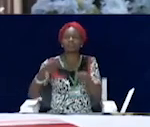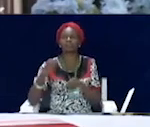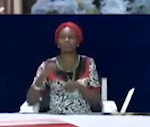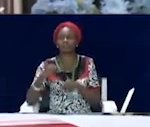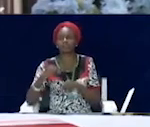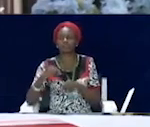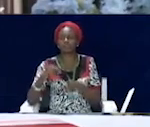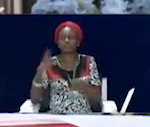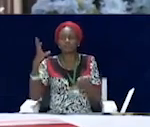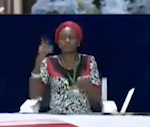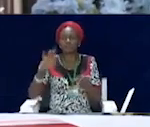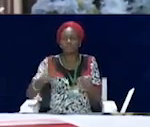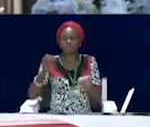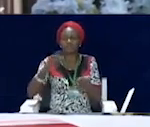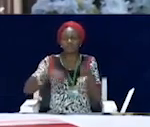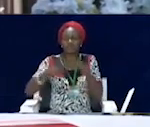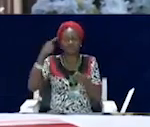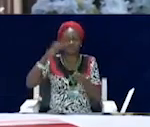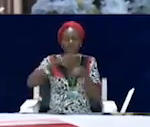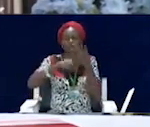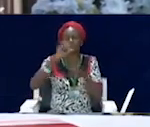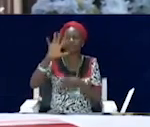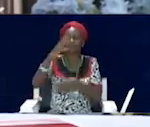Child had been lame for, I think, for about 5 years.